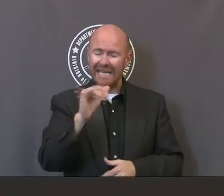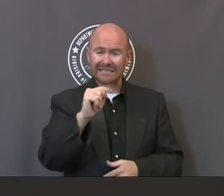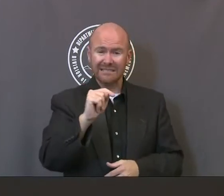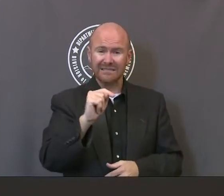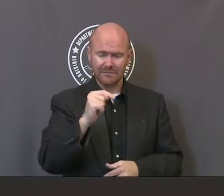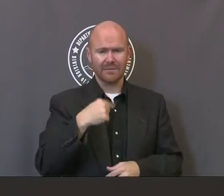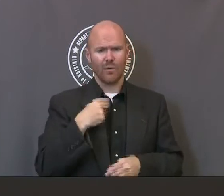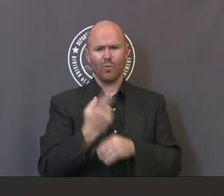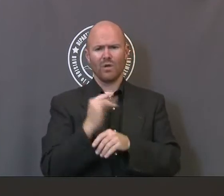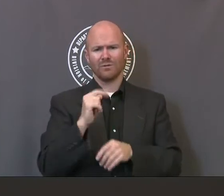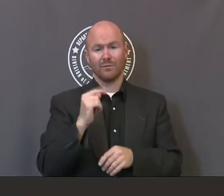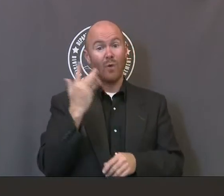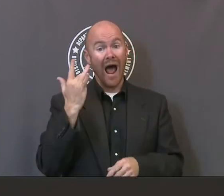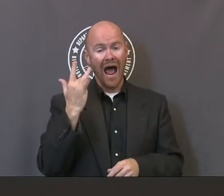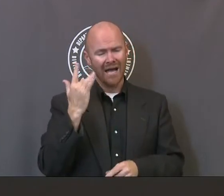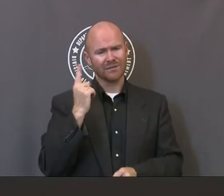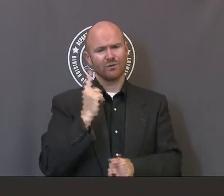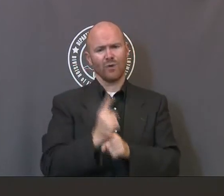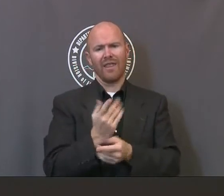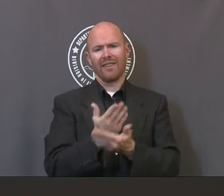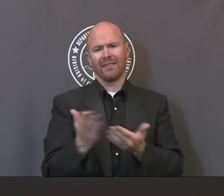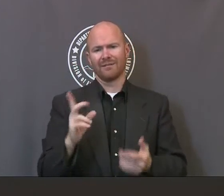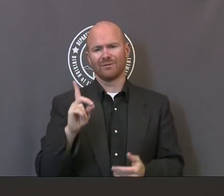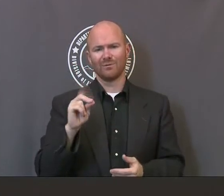I believe it's the right thing to do.